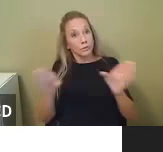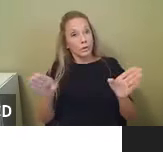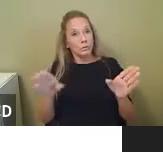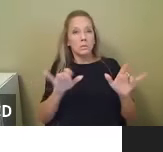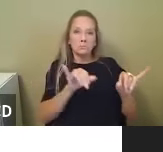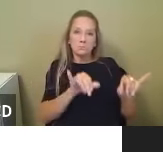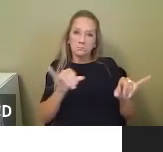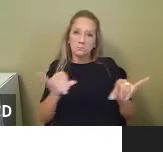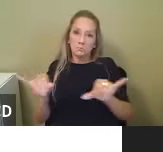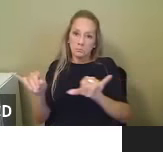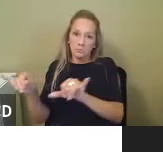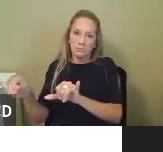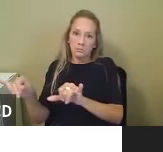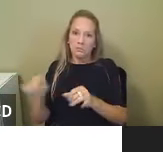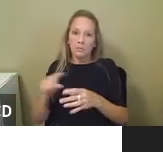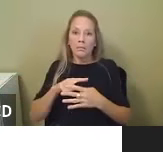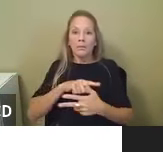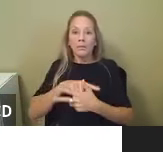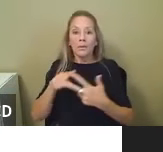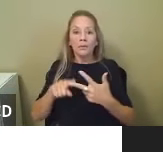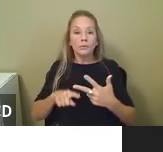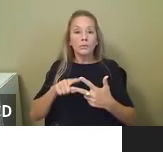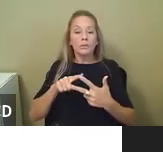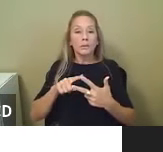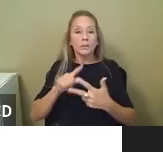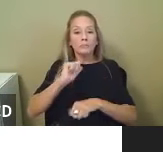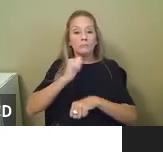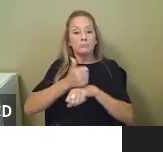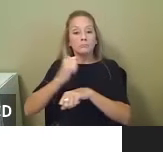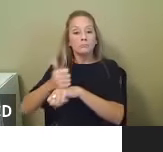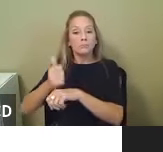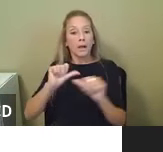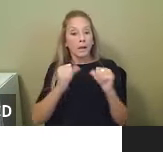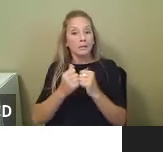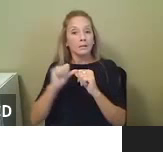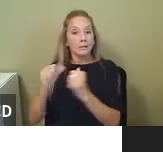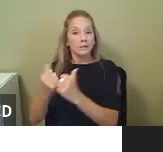range across those different